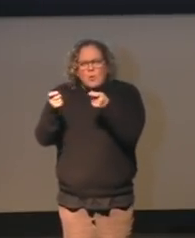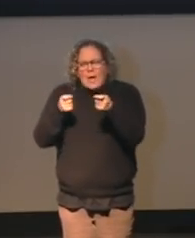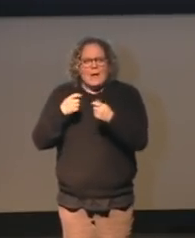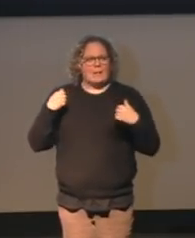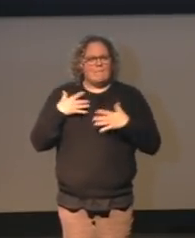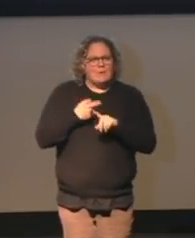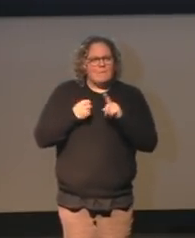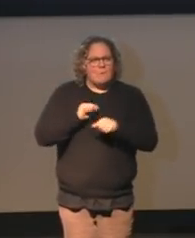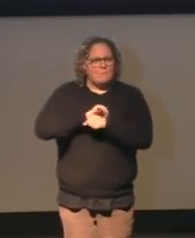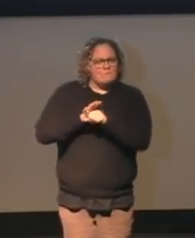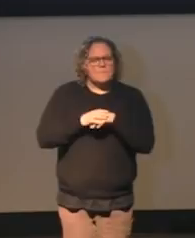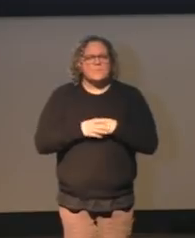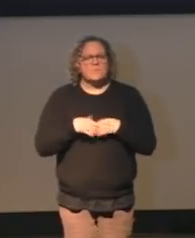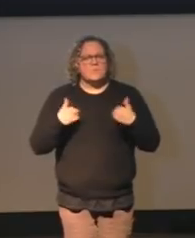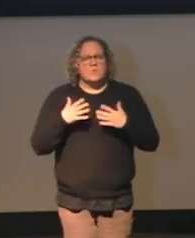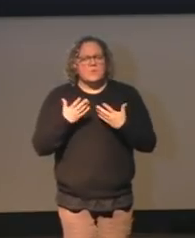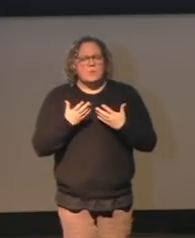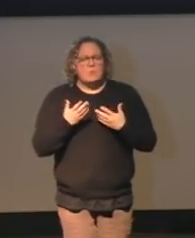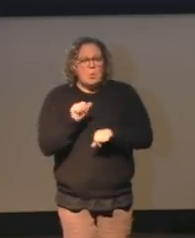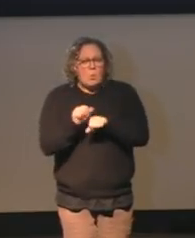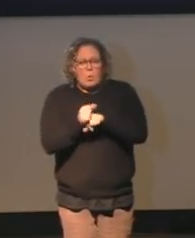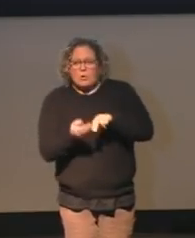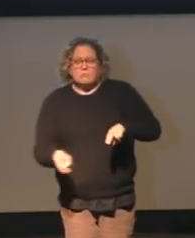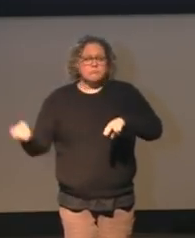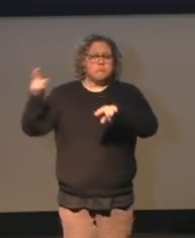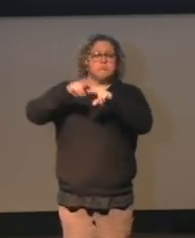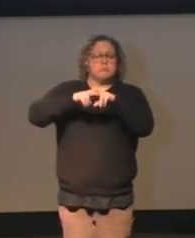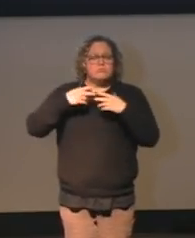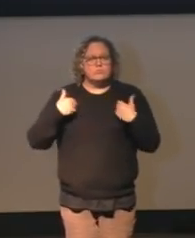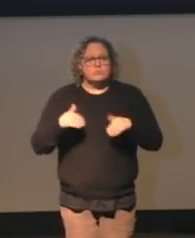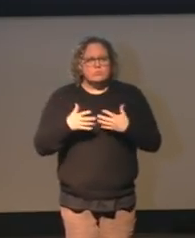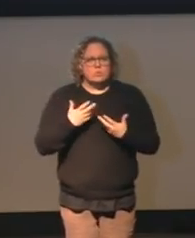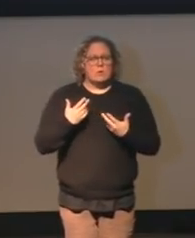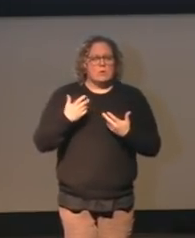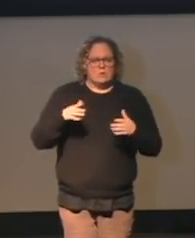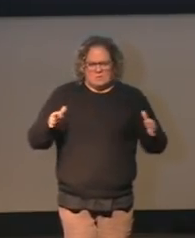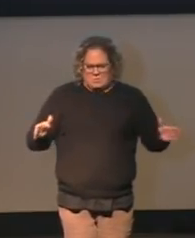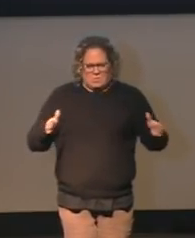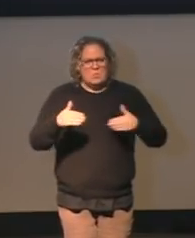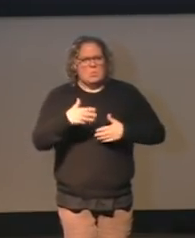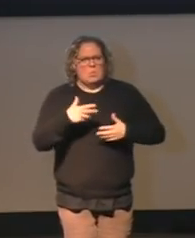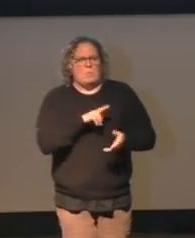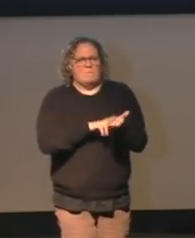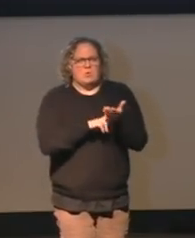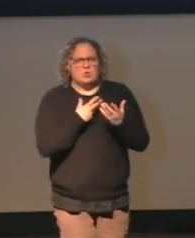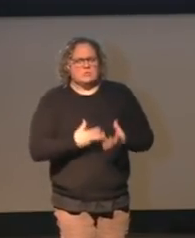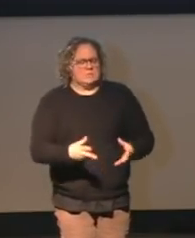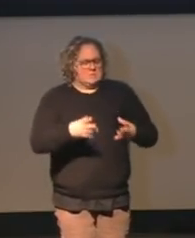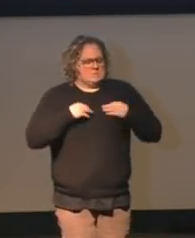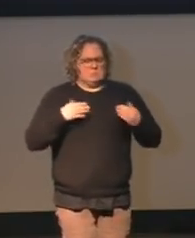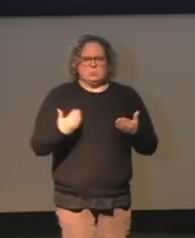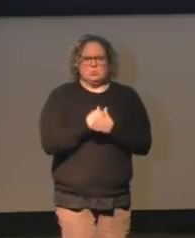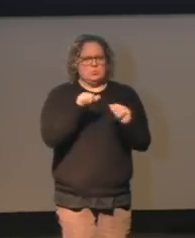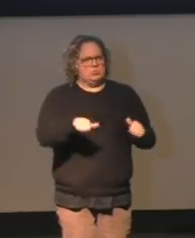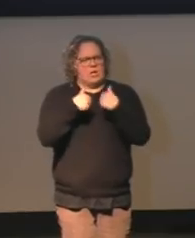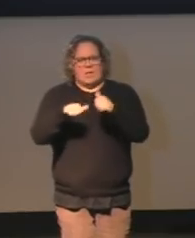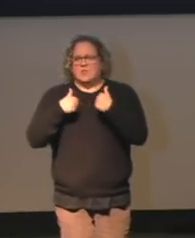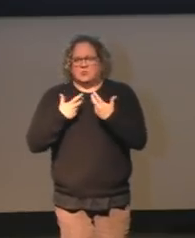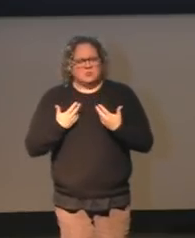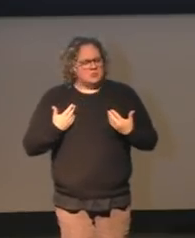Workload increased due to the providers being deployed has left a core group of nurses to deal with increased workload, and they are rocking